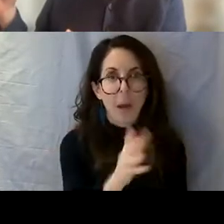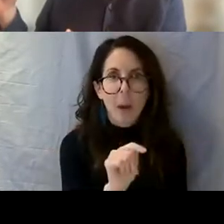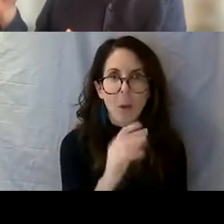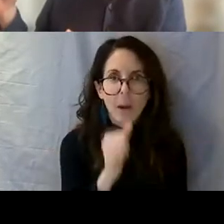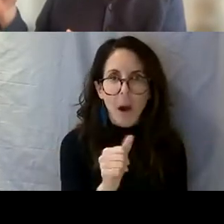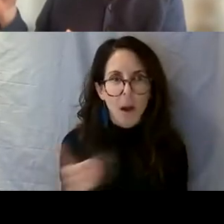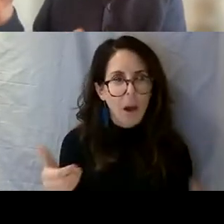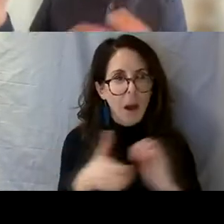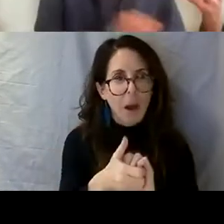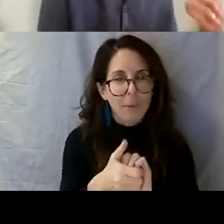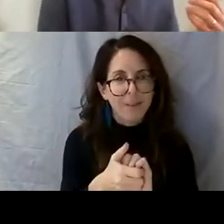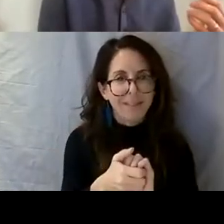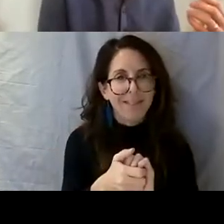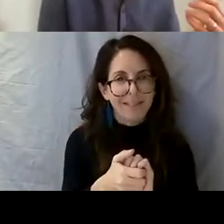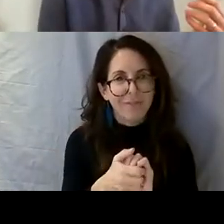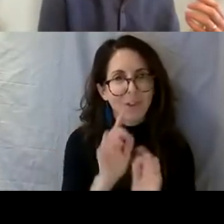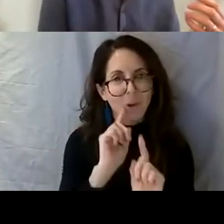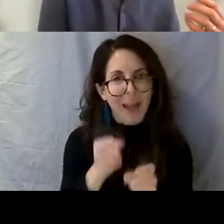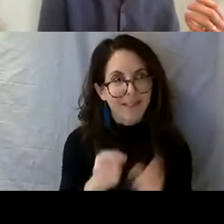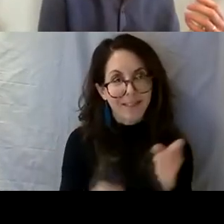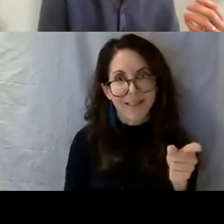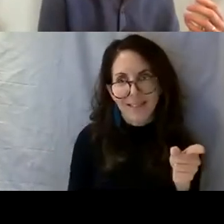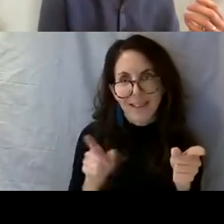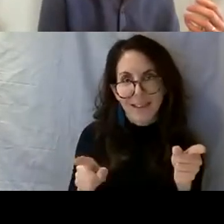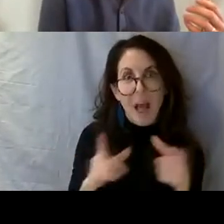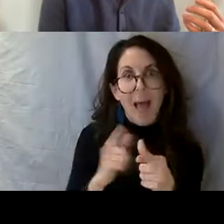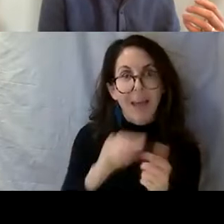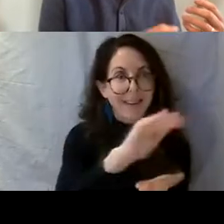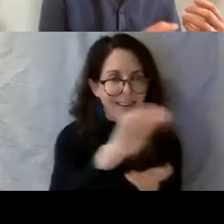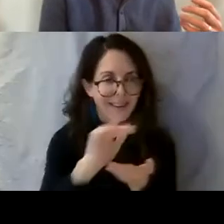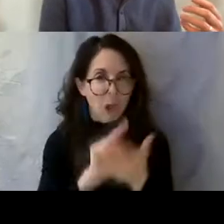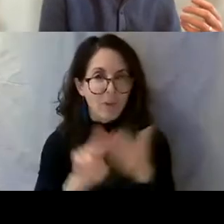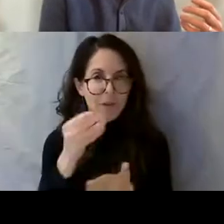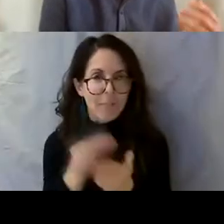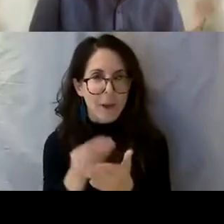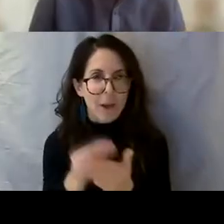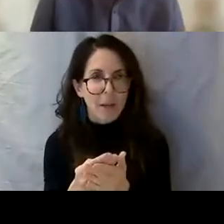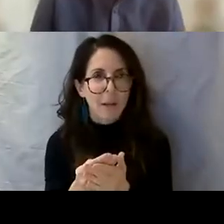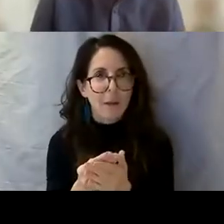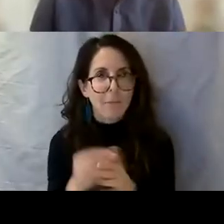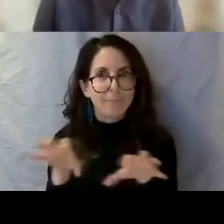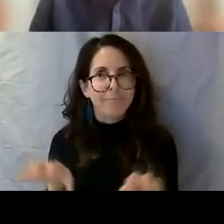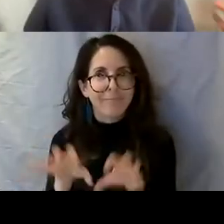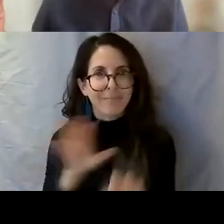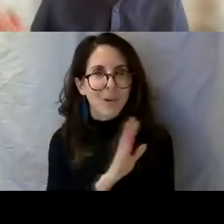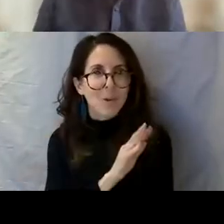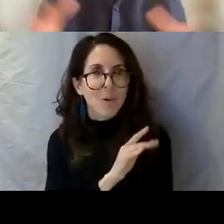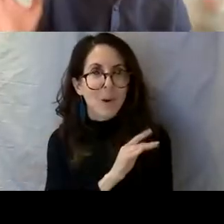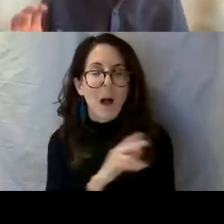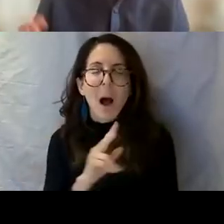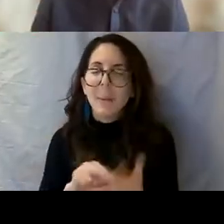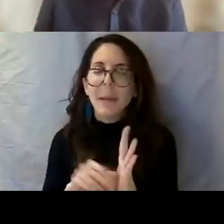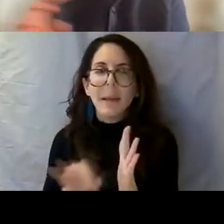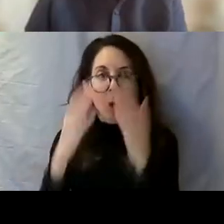Pass Marai on their grants. And then you can use that university money to get some really cool stuff going on. Like, if you're open to it and you